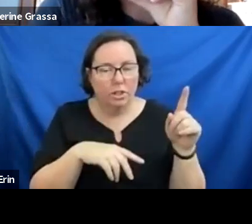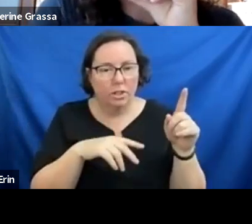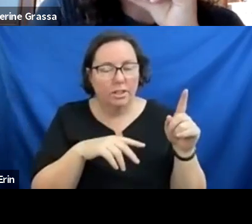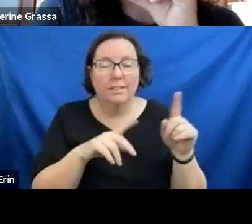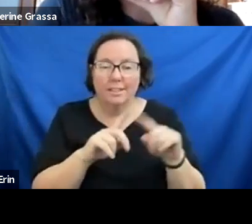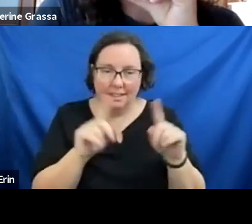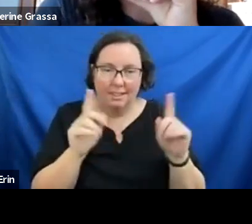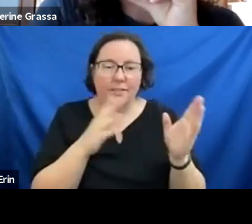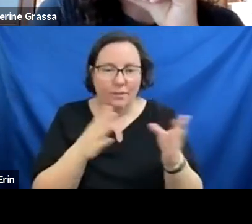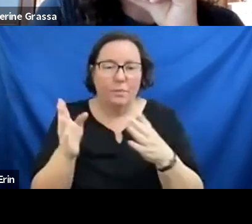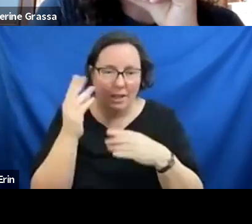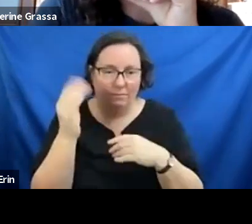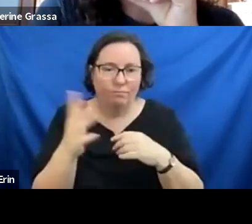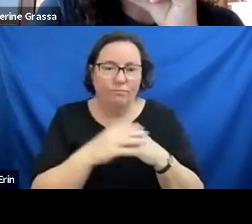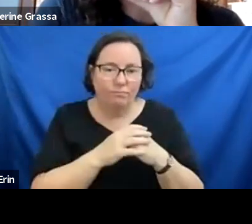very different kind of way,